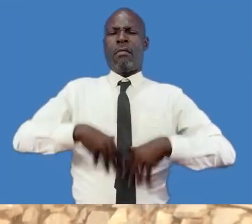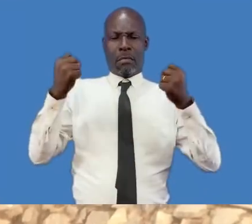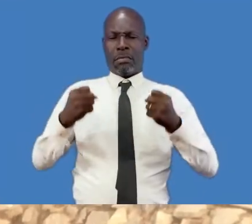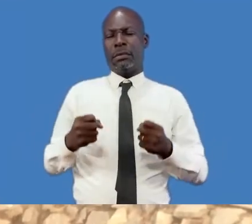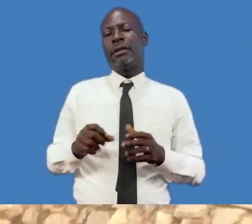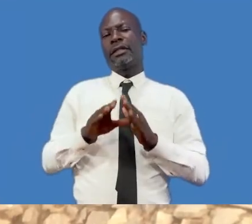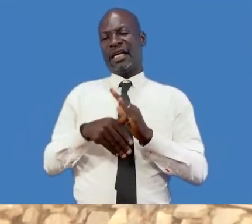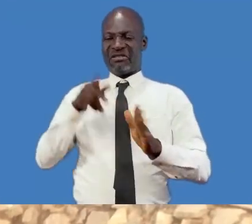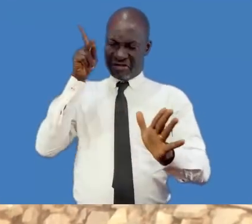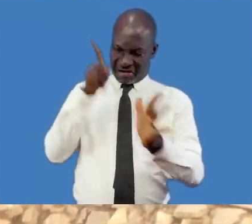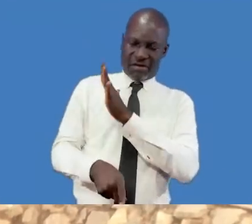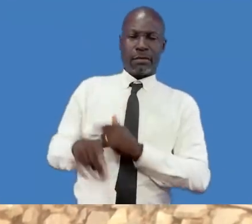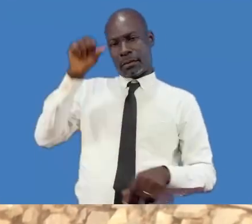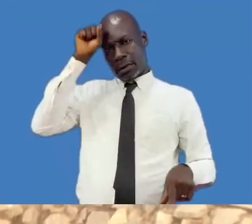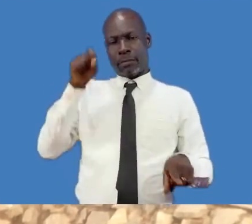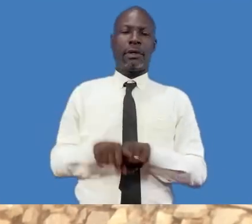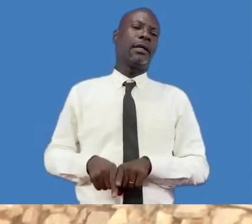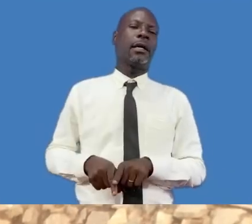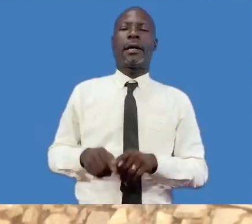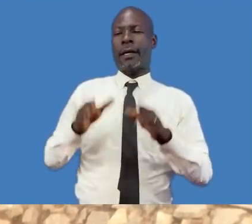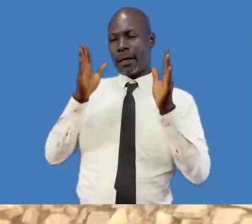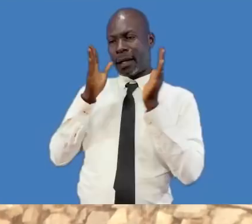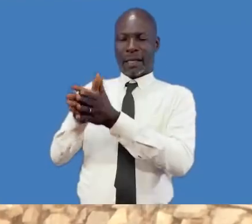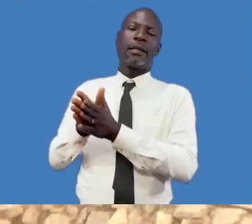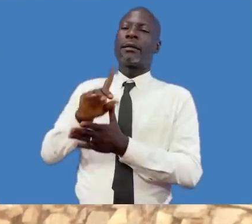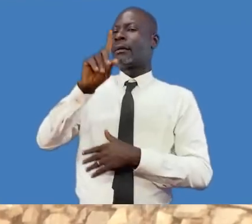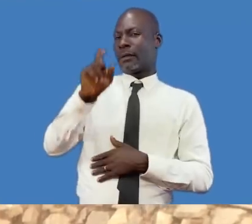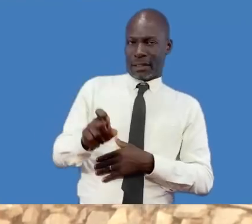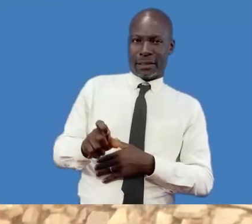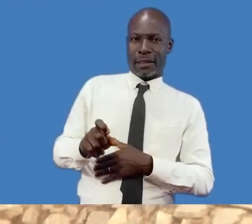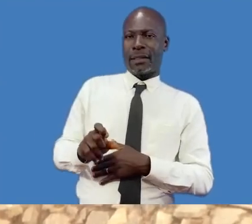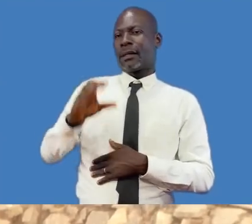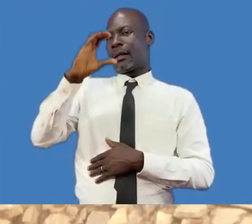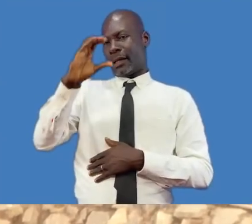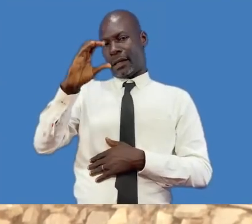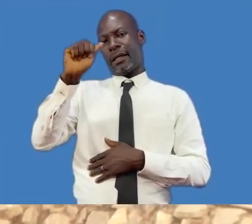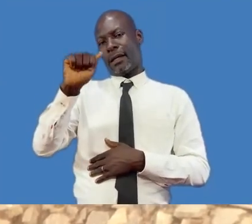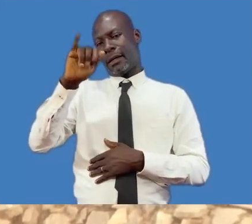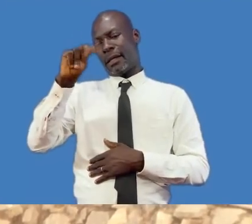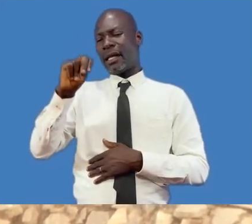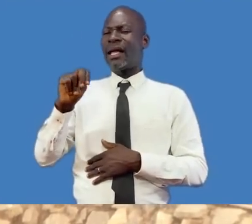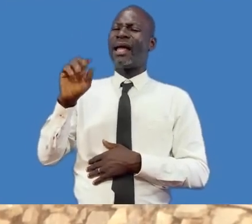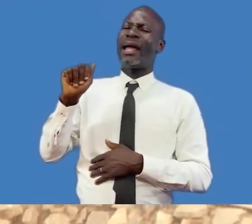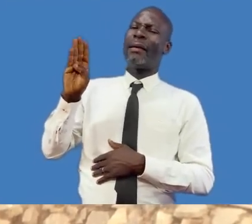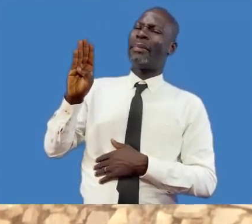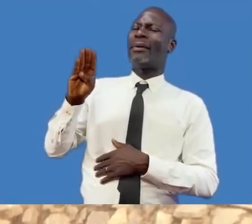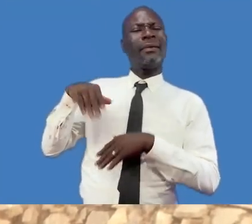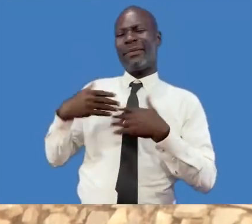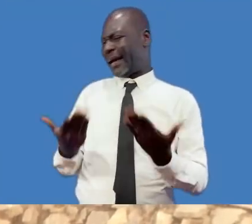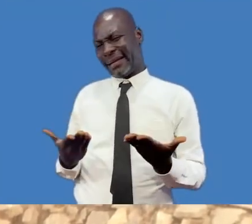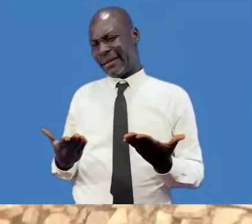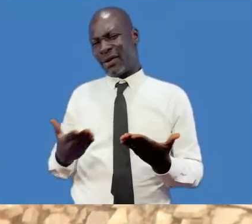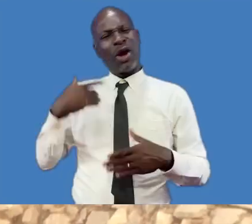kra. Because you be such a question, say Cain, who say Abel, aye or den? Who si si anansia? Who si si